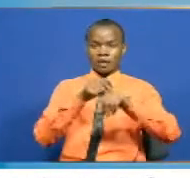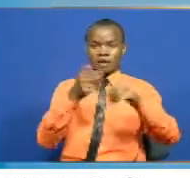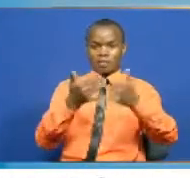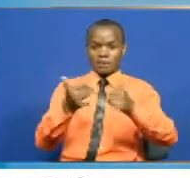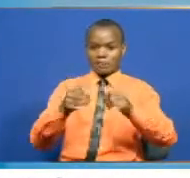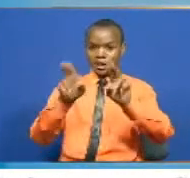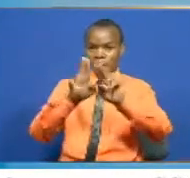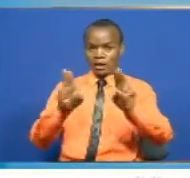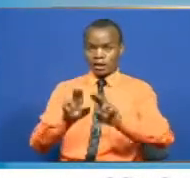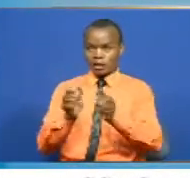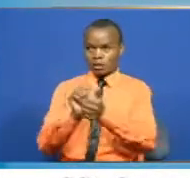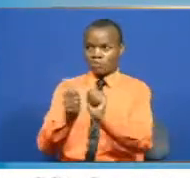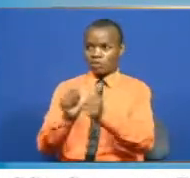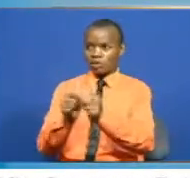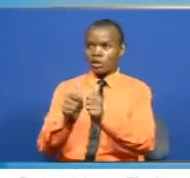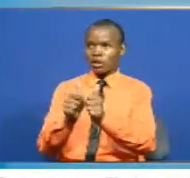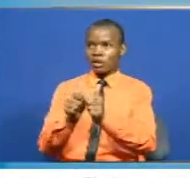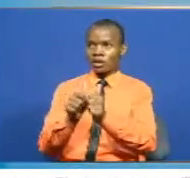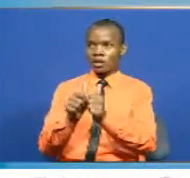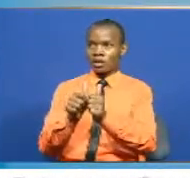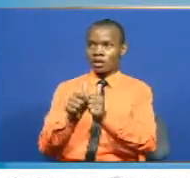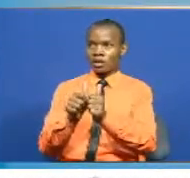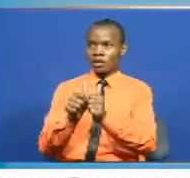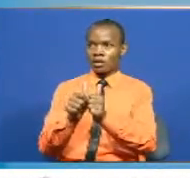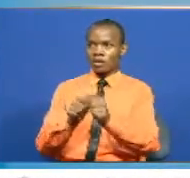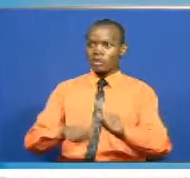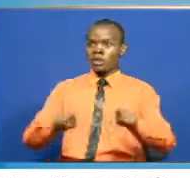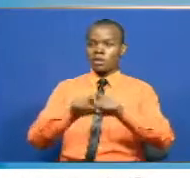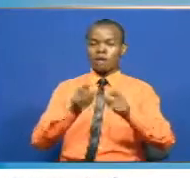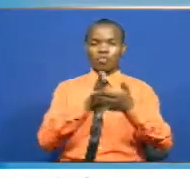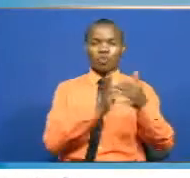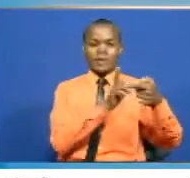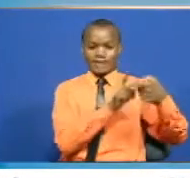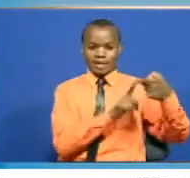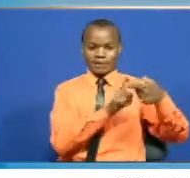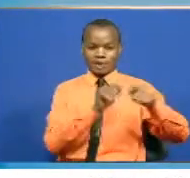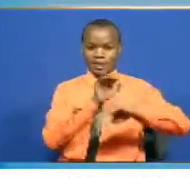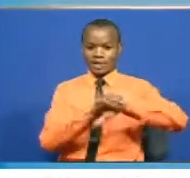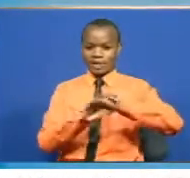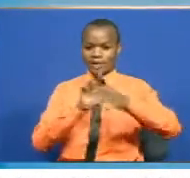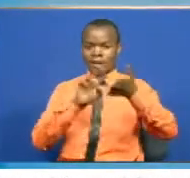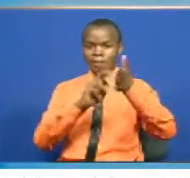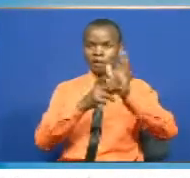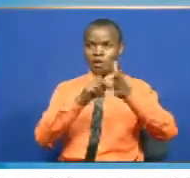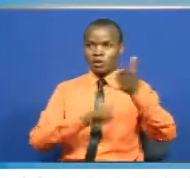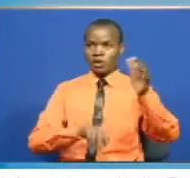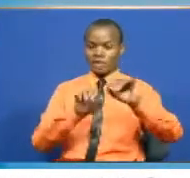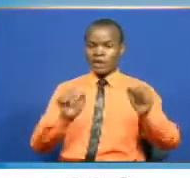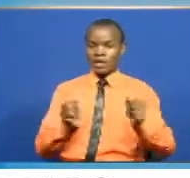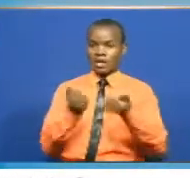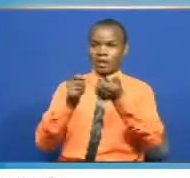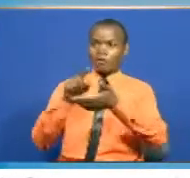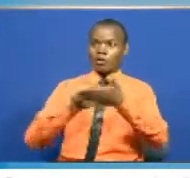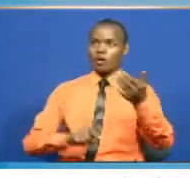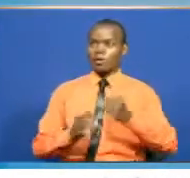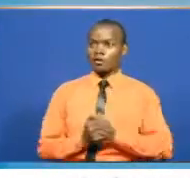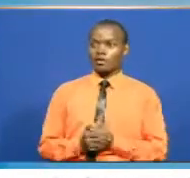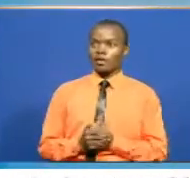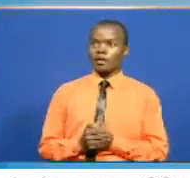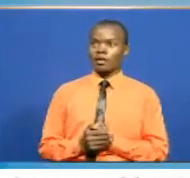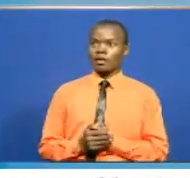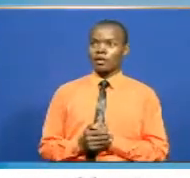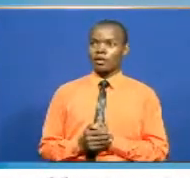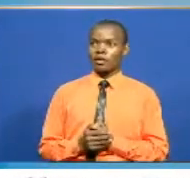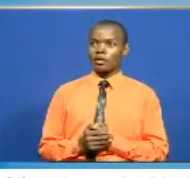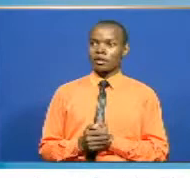games and international exposure. So what happens? You see,